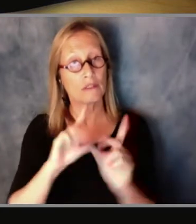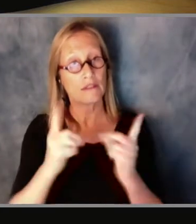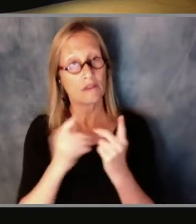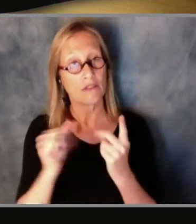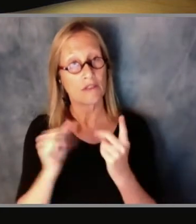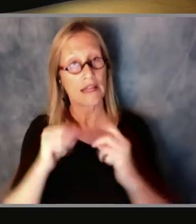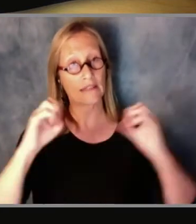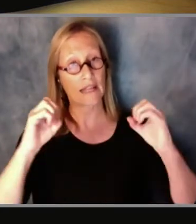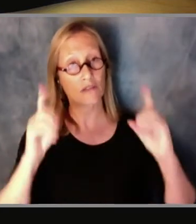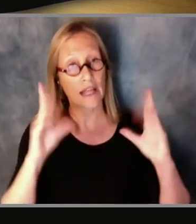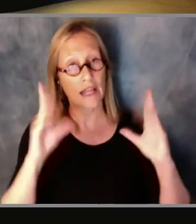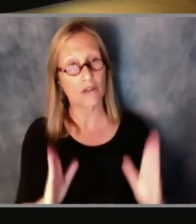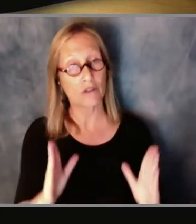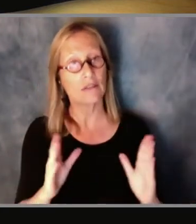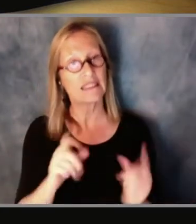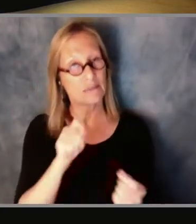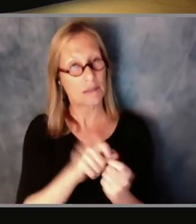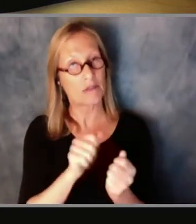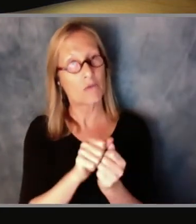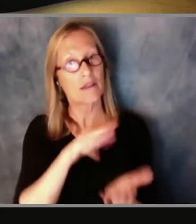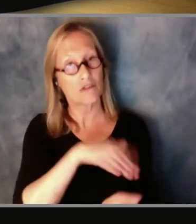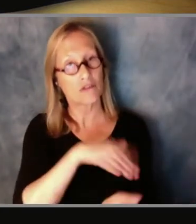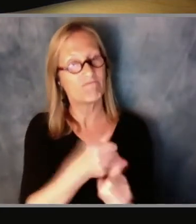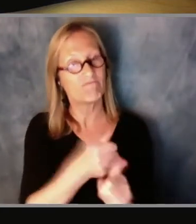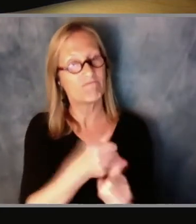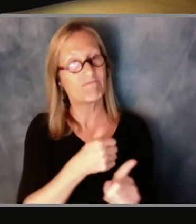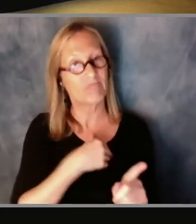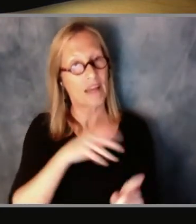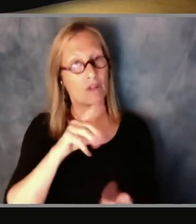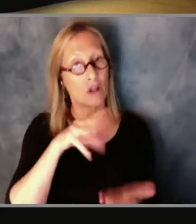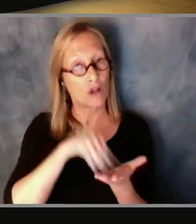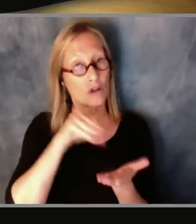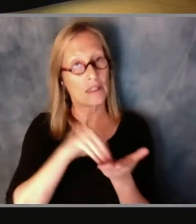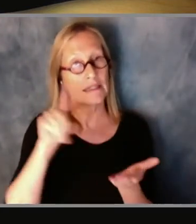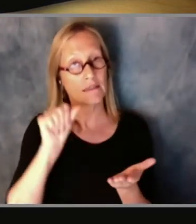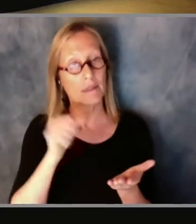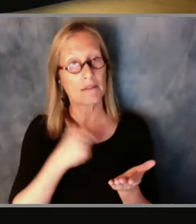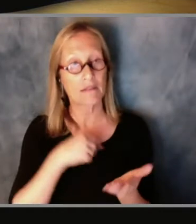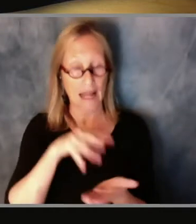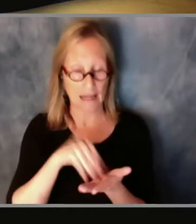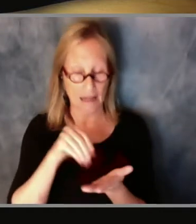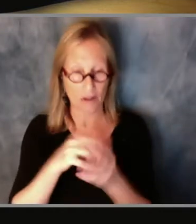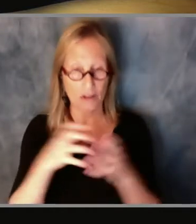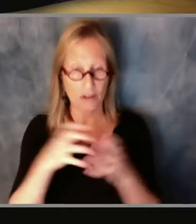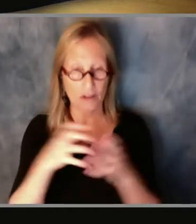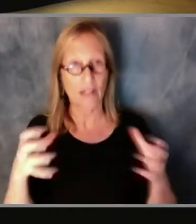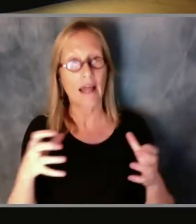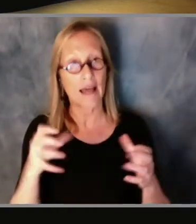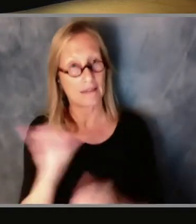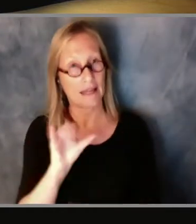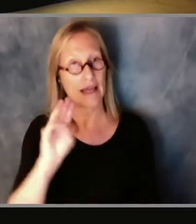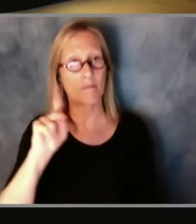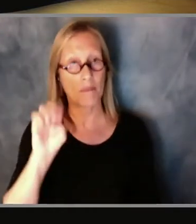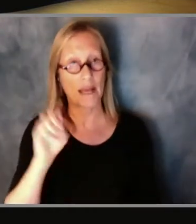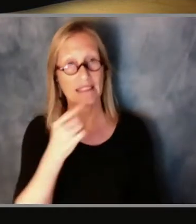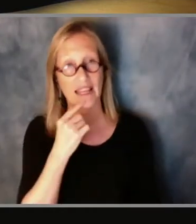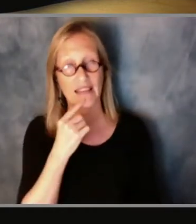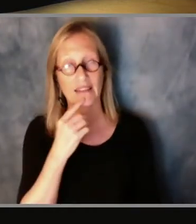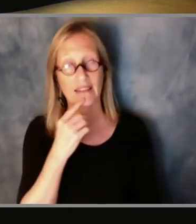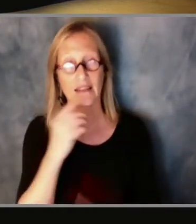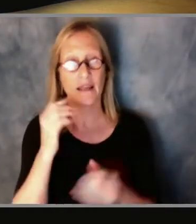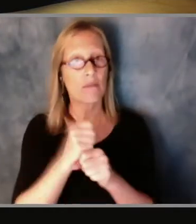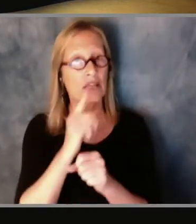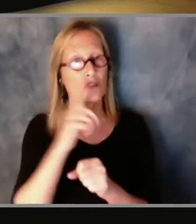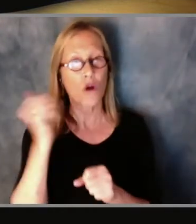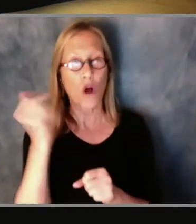with learning disabilities. And I concur with Mike, that's taught me a lot about how we need to make sure that all of our materials, our information,